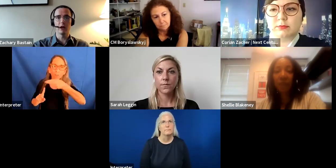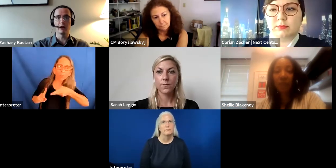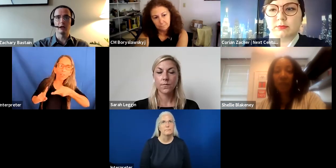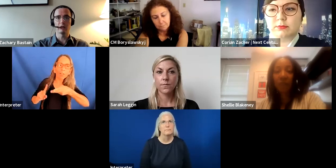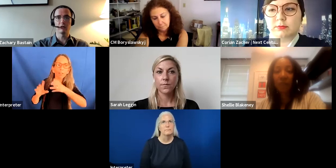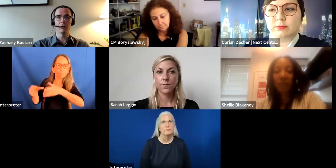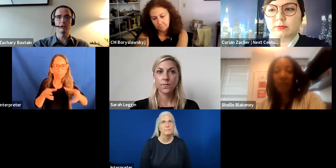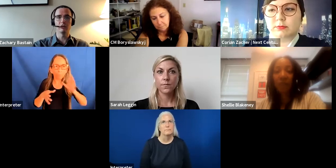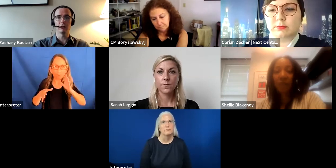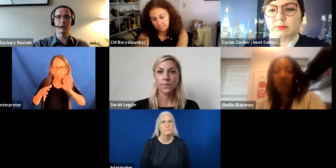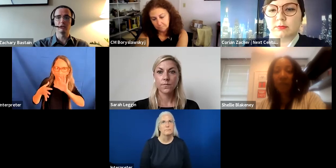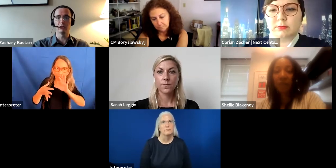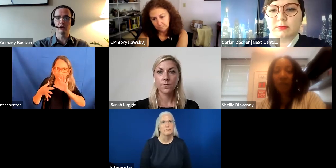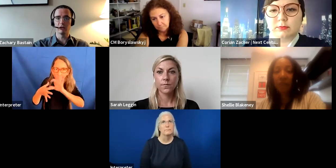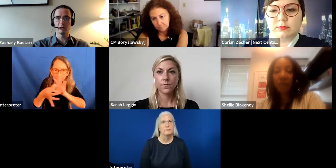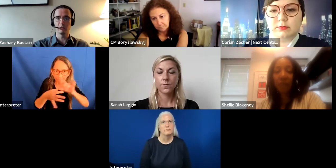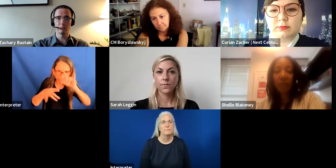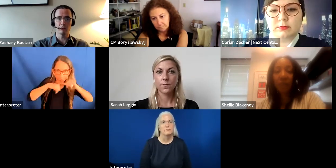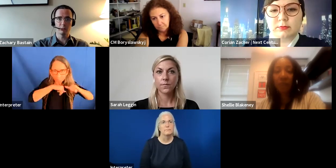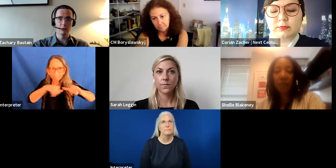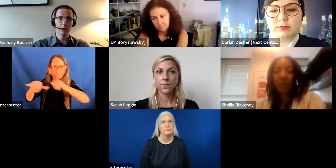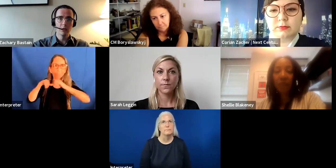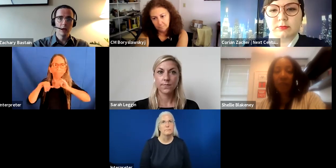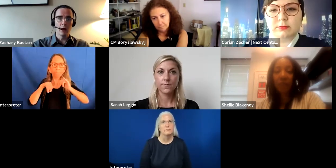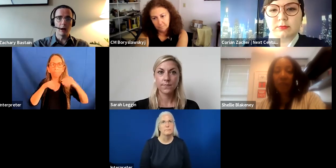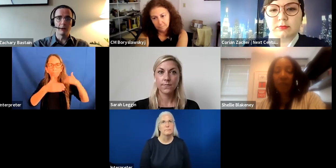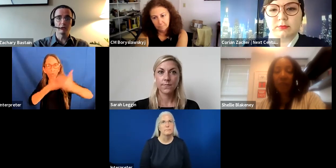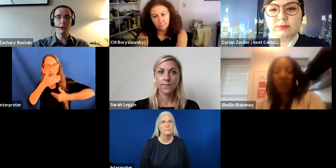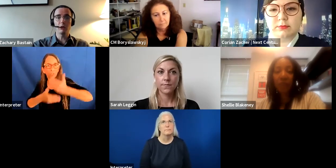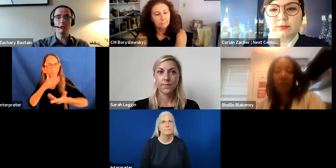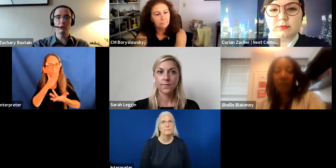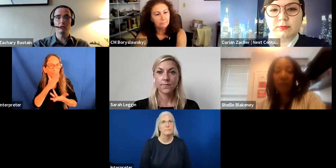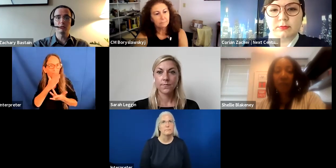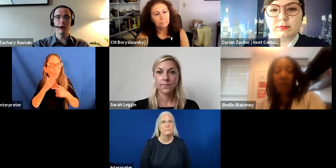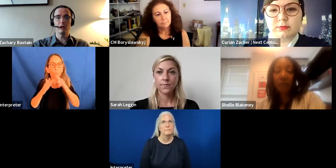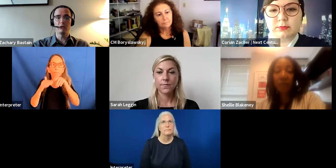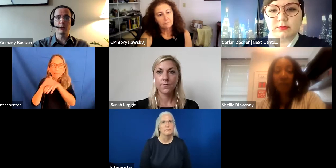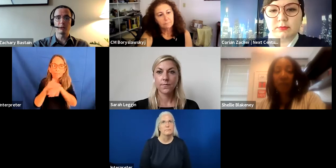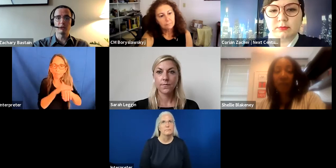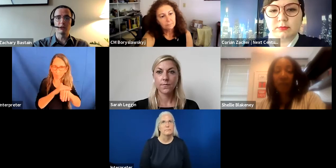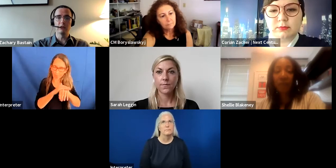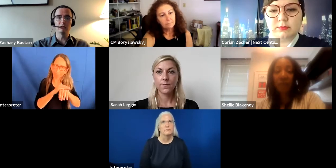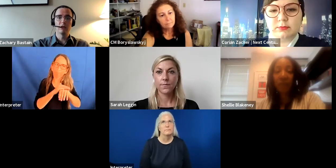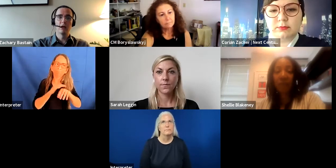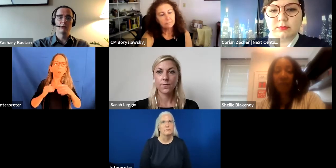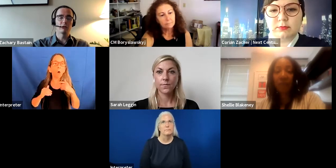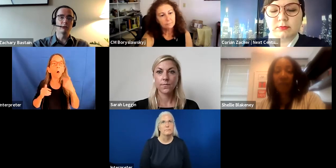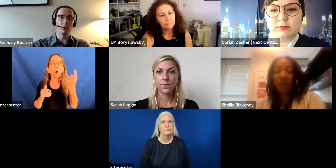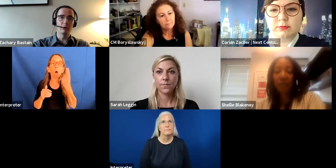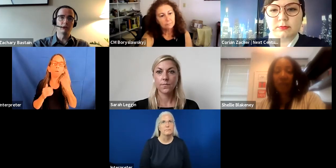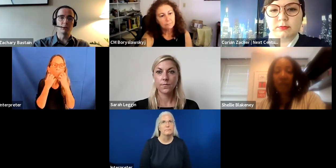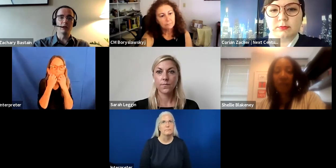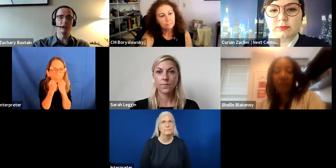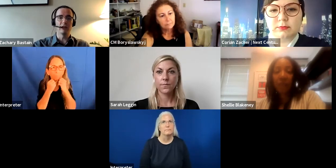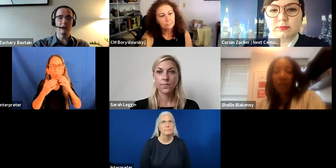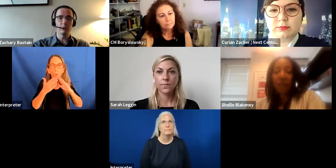this next generation technology that are accessible as possible. And as always, we just value these opportunities first and